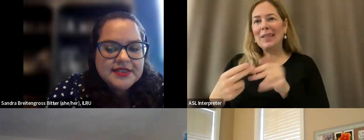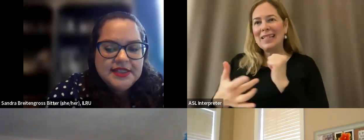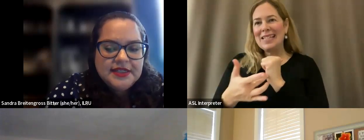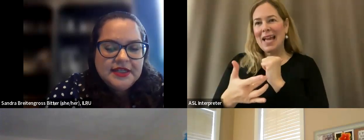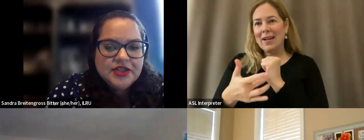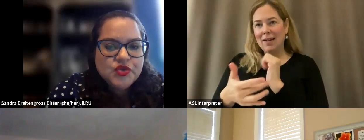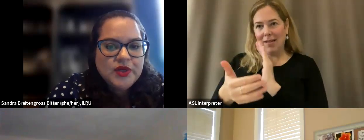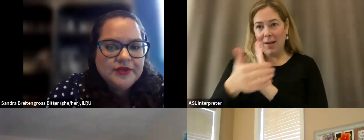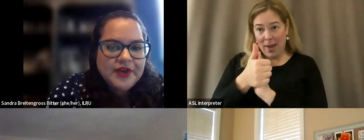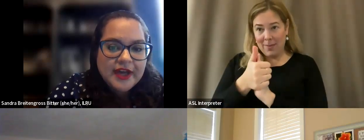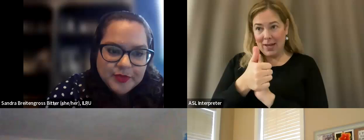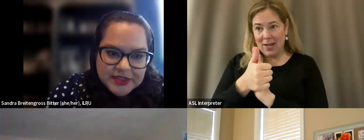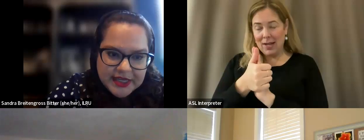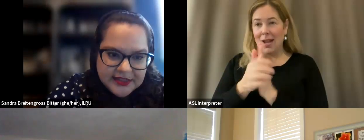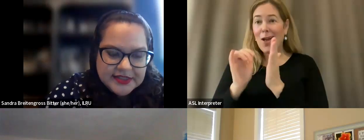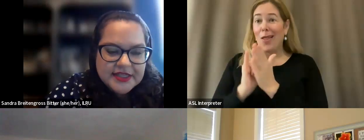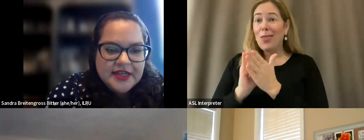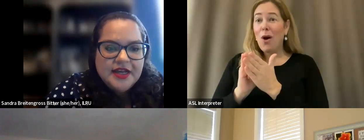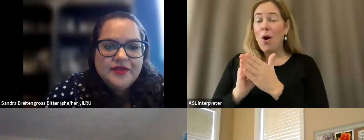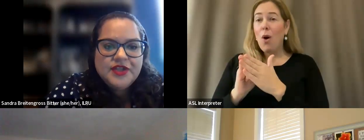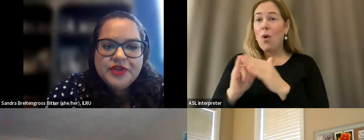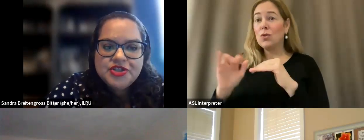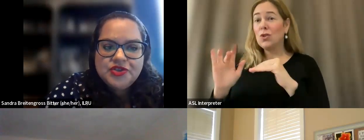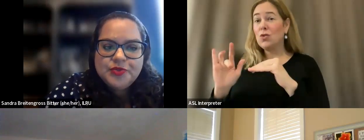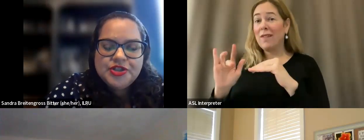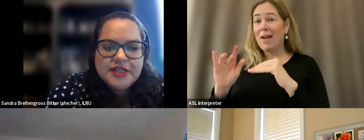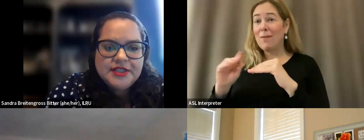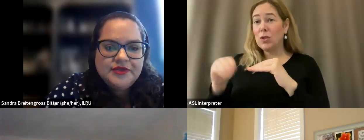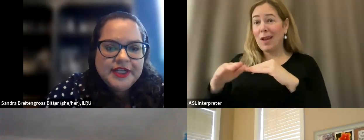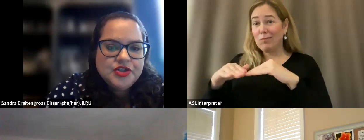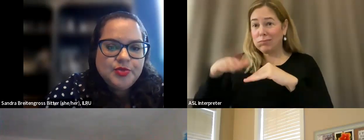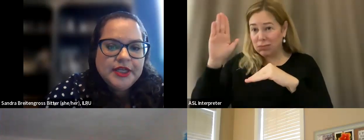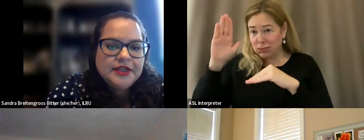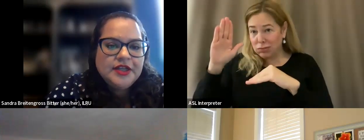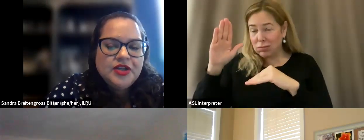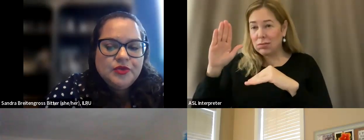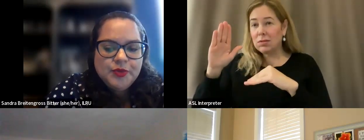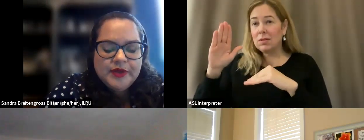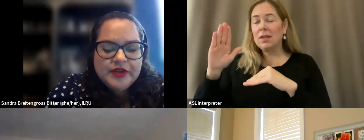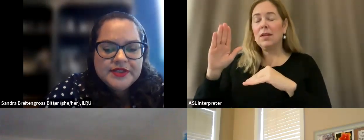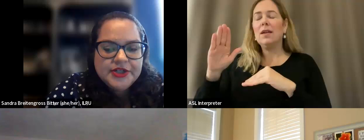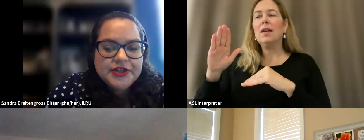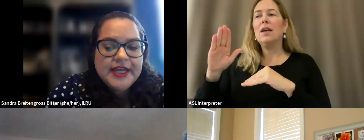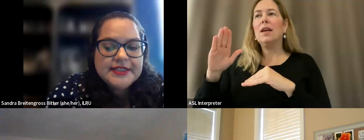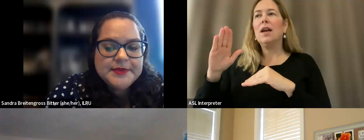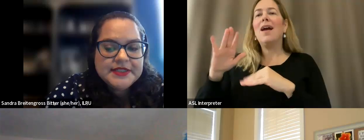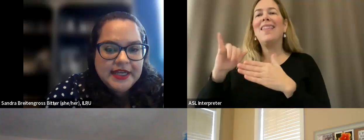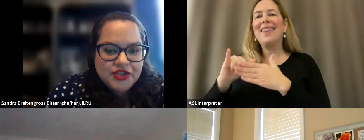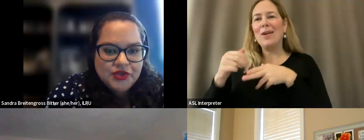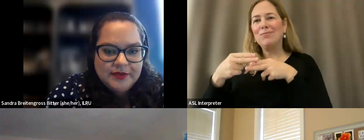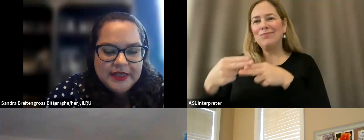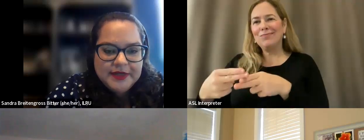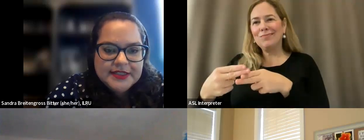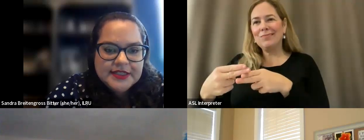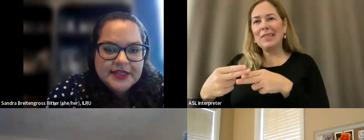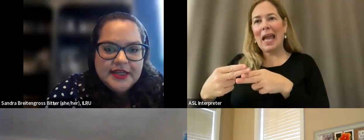that exceed 25% of the original projected financial plan would be considered a